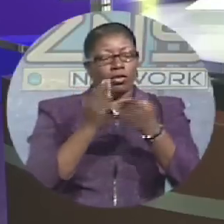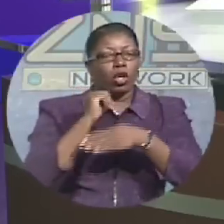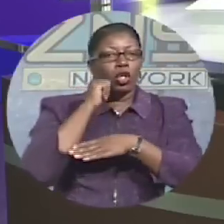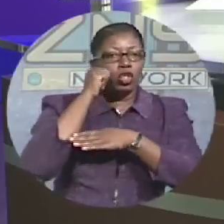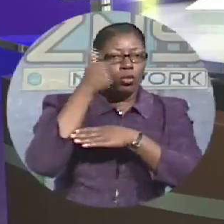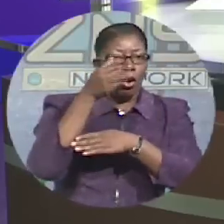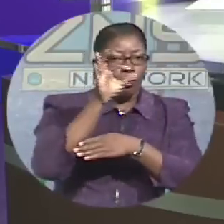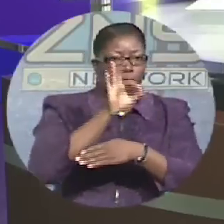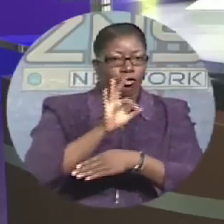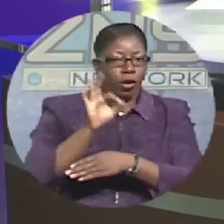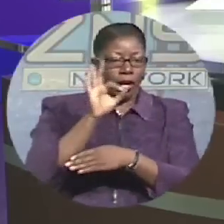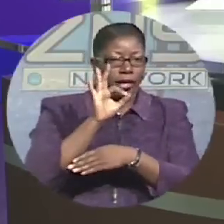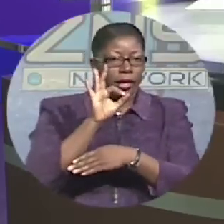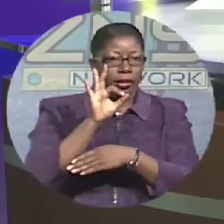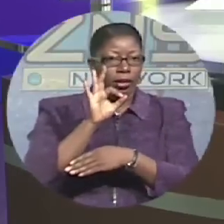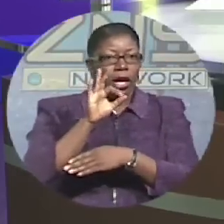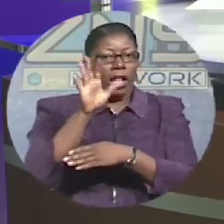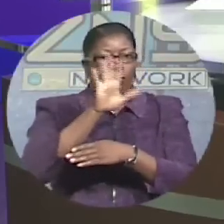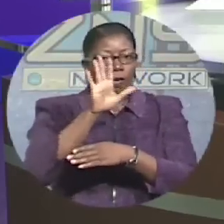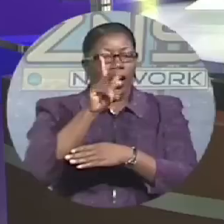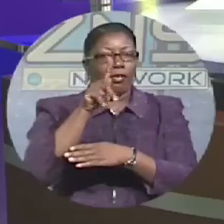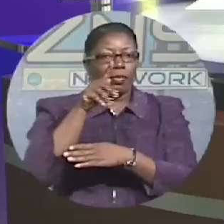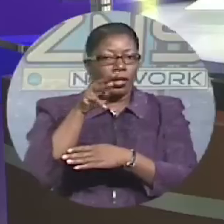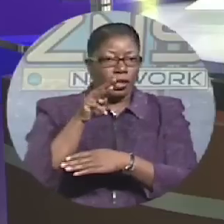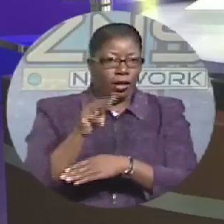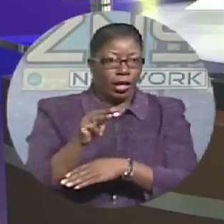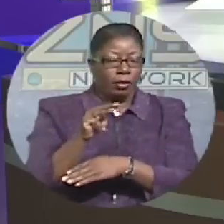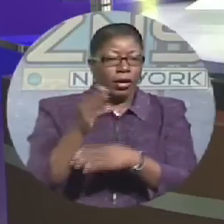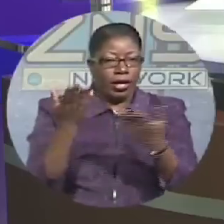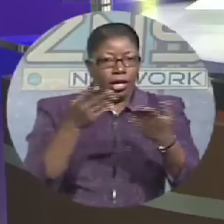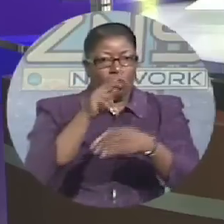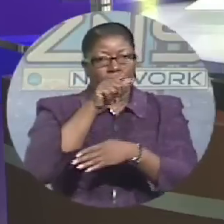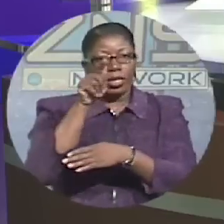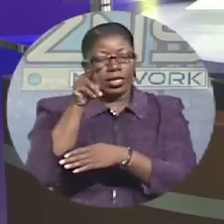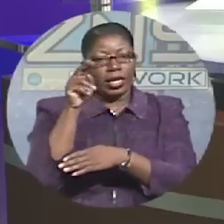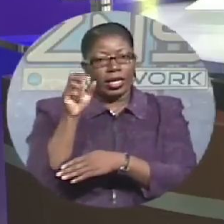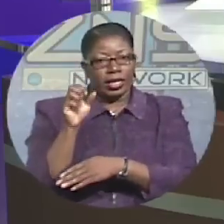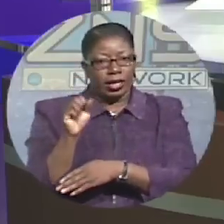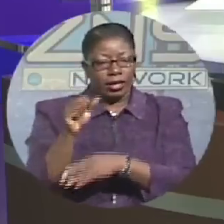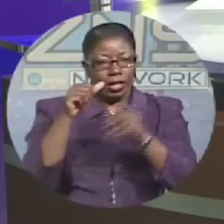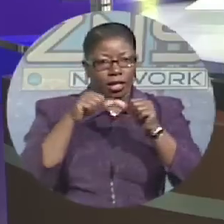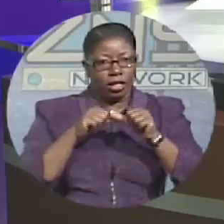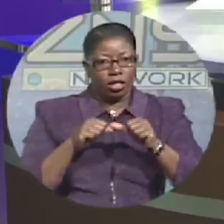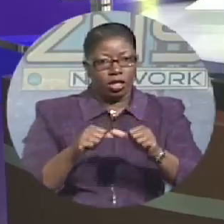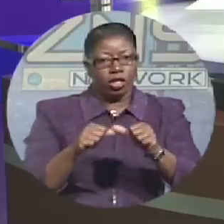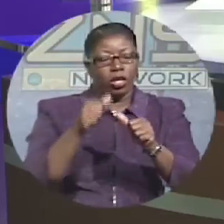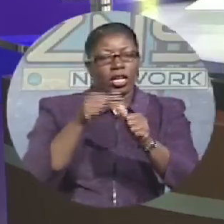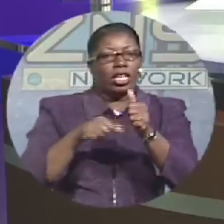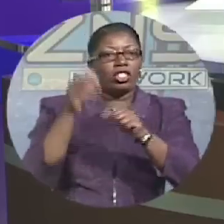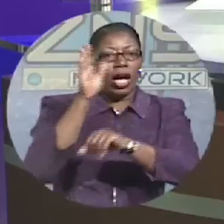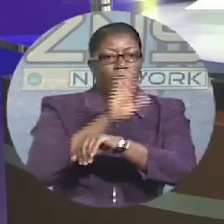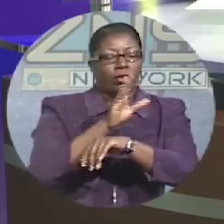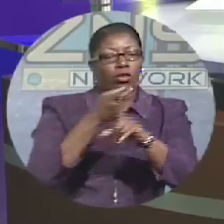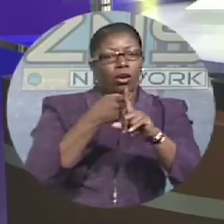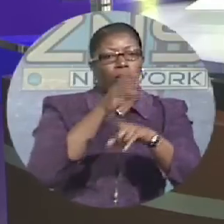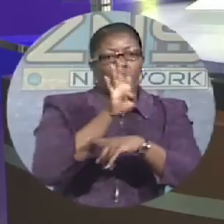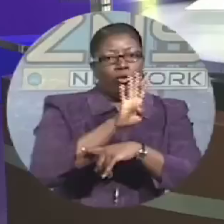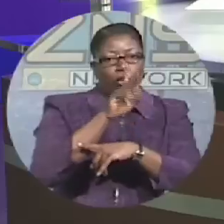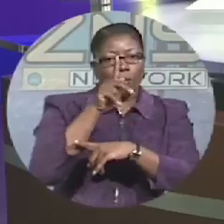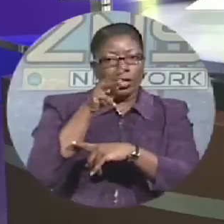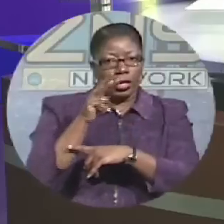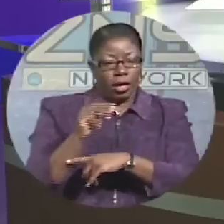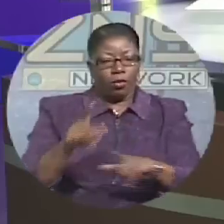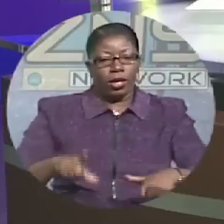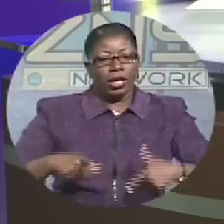tomorrow, Friday, March 29th at 5 p.m. here on ZNS TV 13, and will continue each afternoon at 4 p.m. with